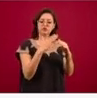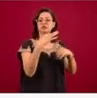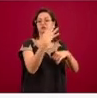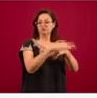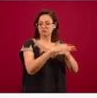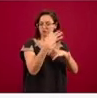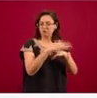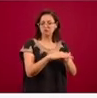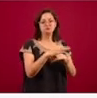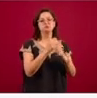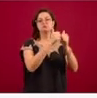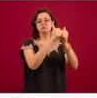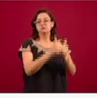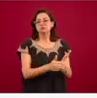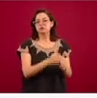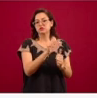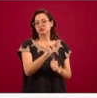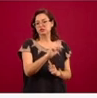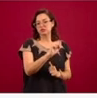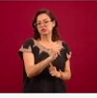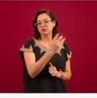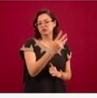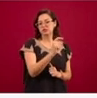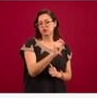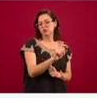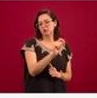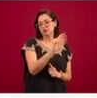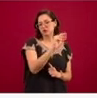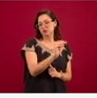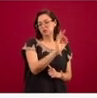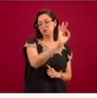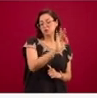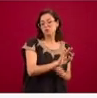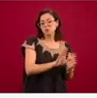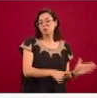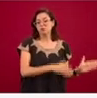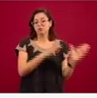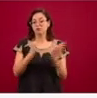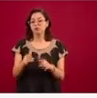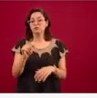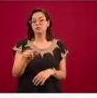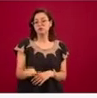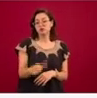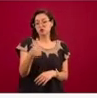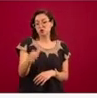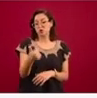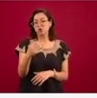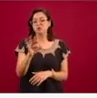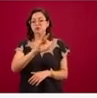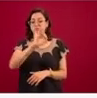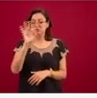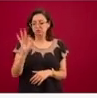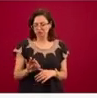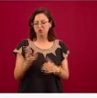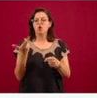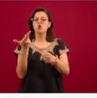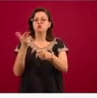So we have 65% of outpatients, we have almost 11% hospitalized stable,